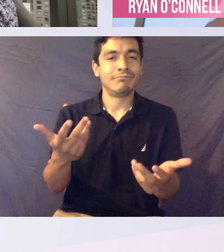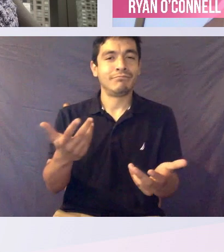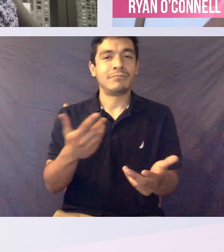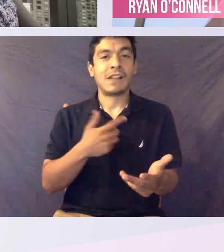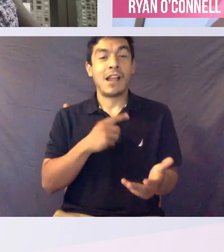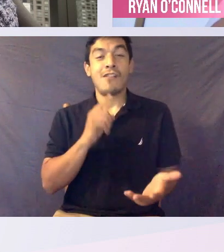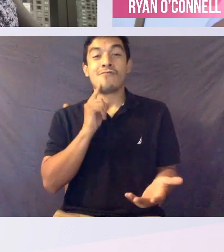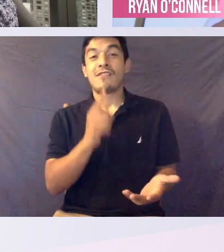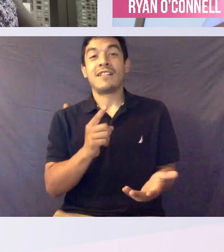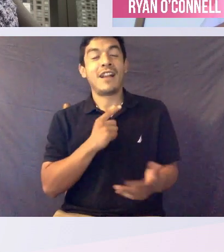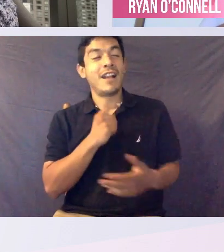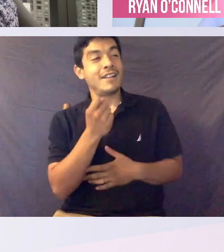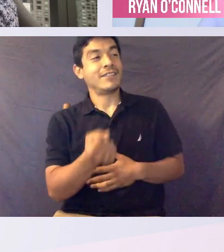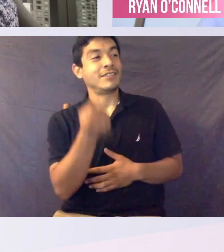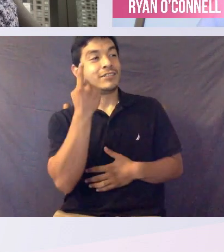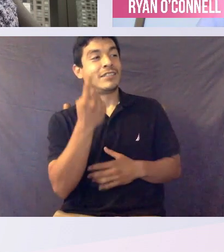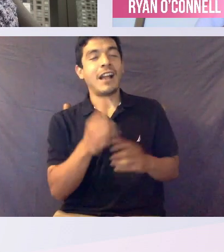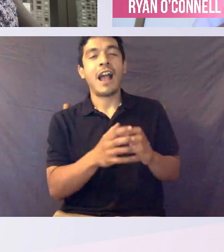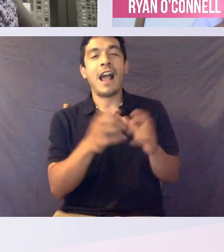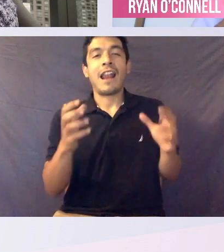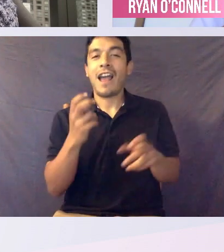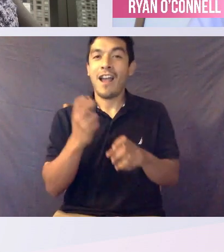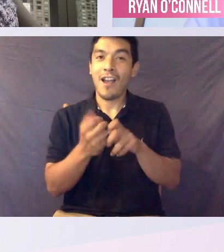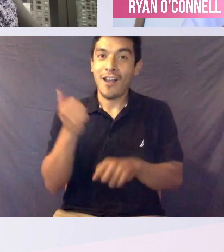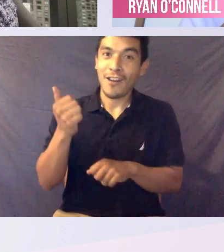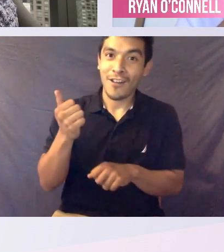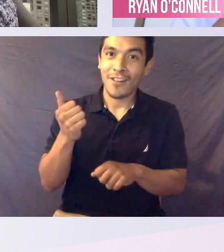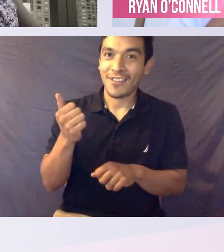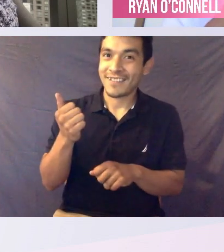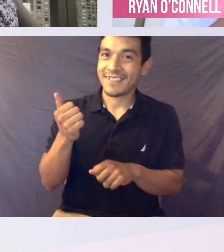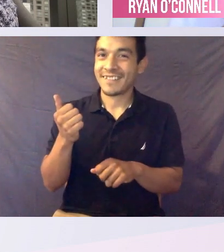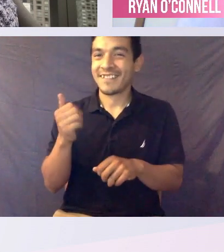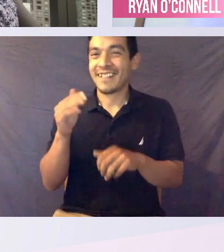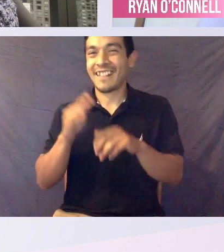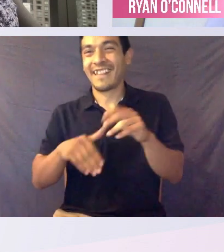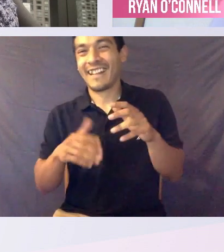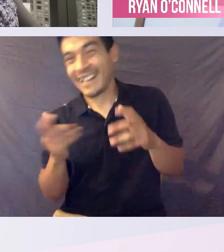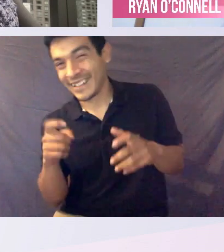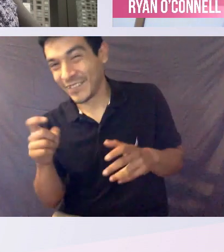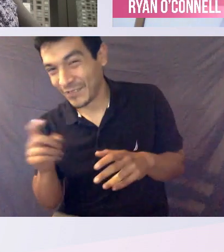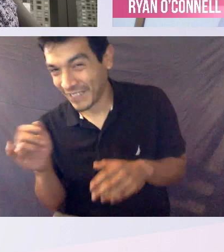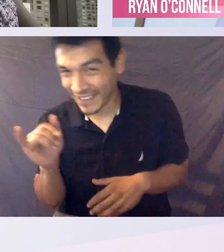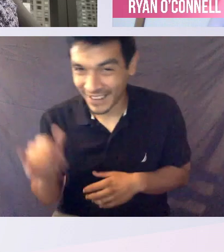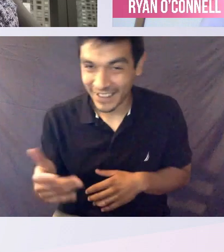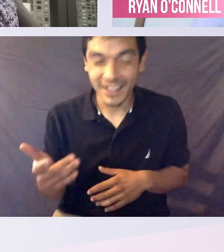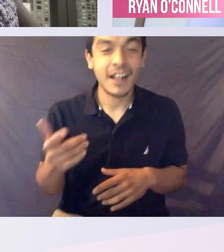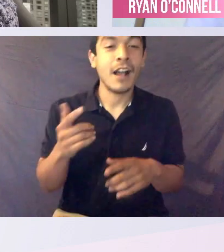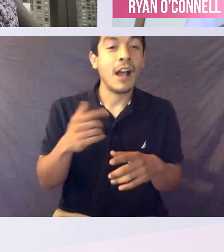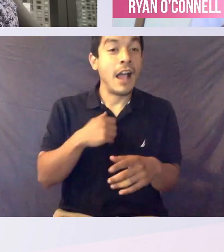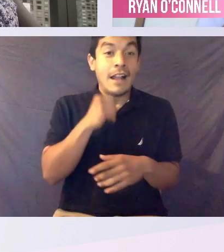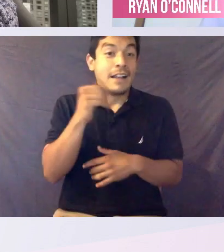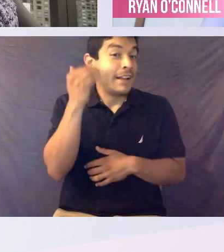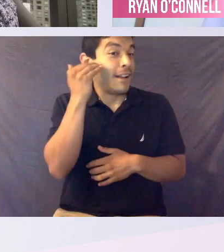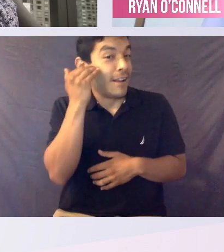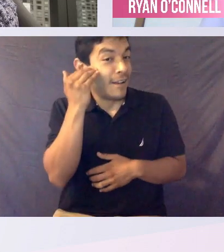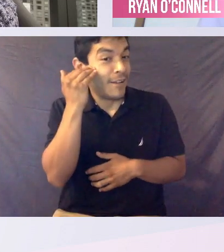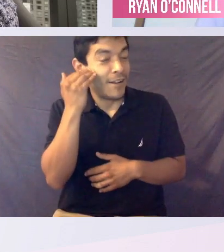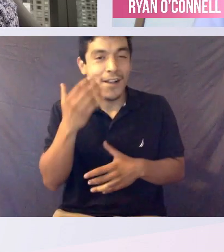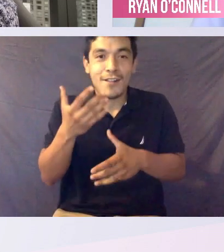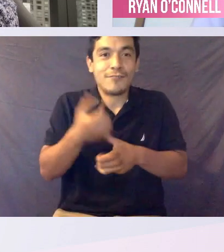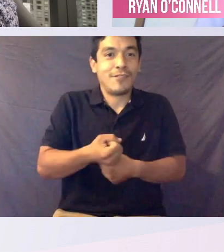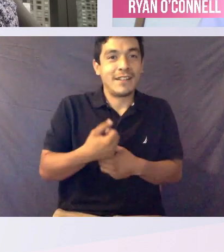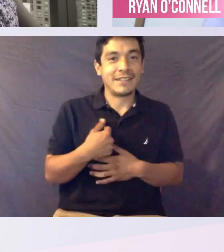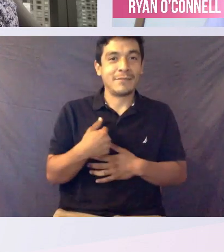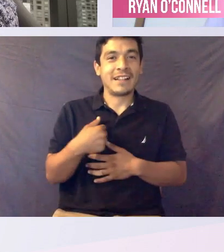I understand it's a lot harder than usually. I didn't know. Trust me, she paid her